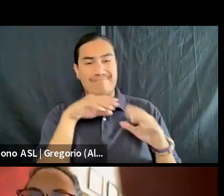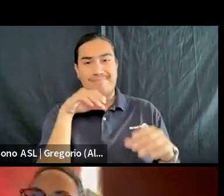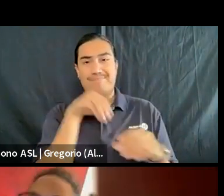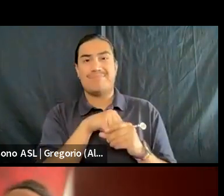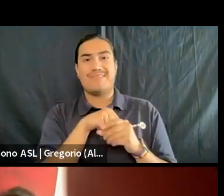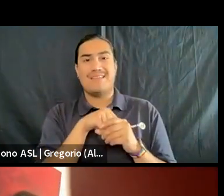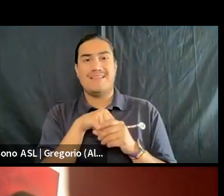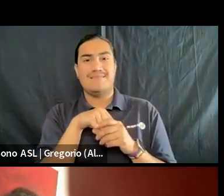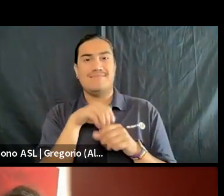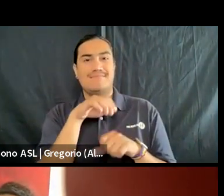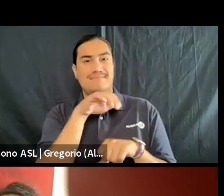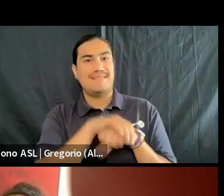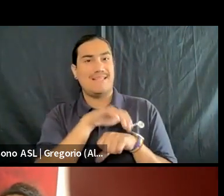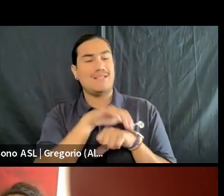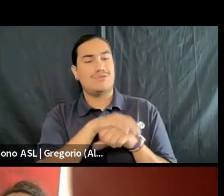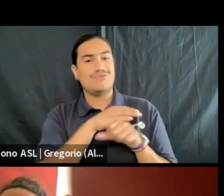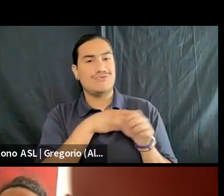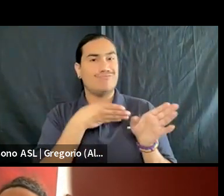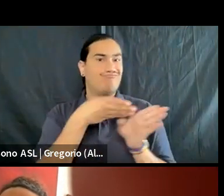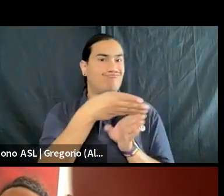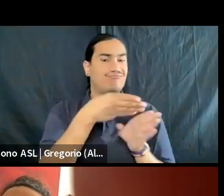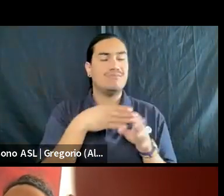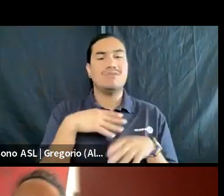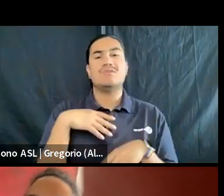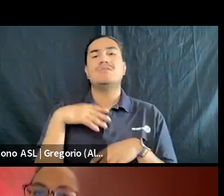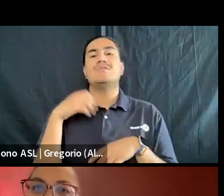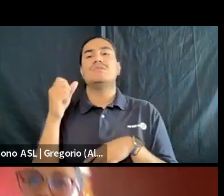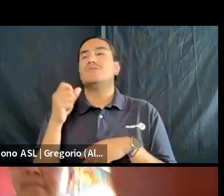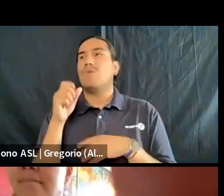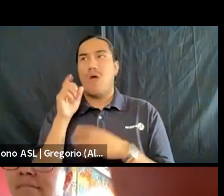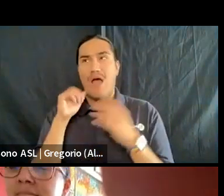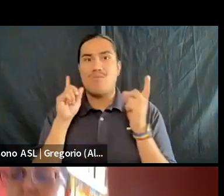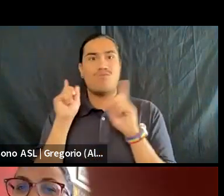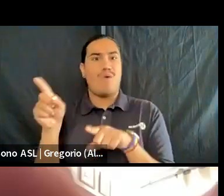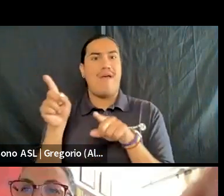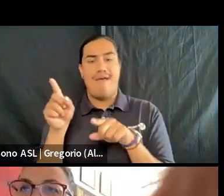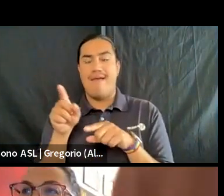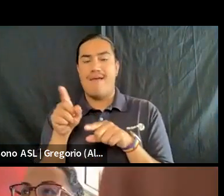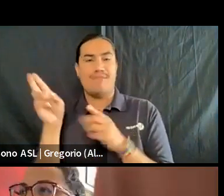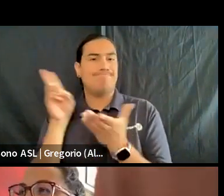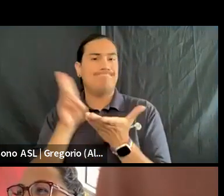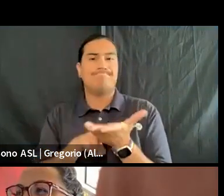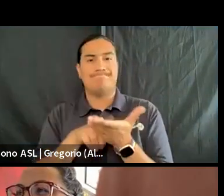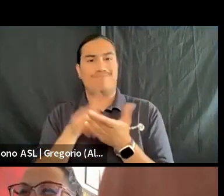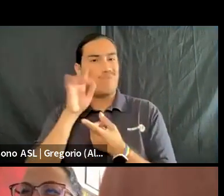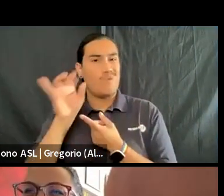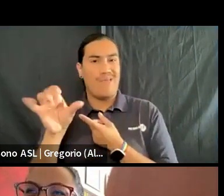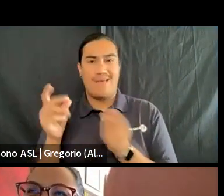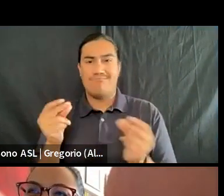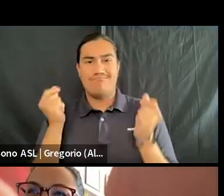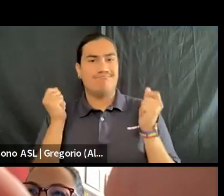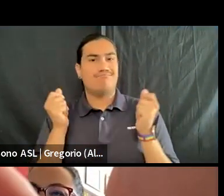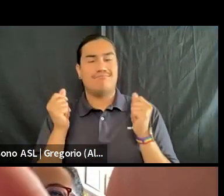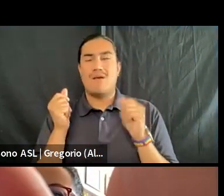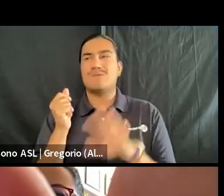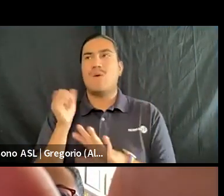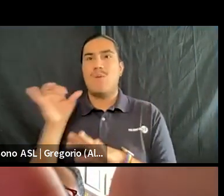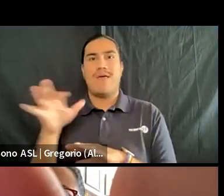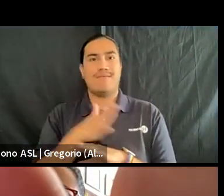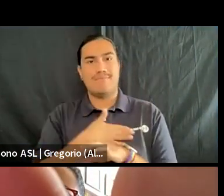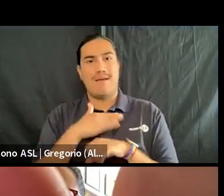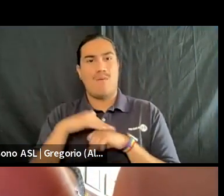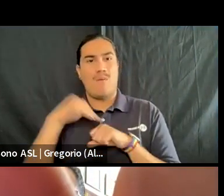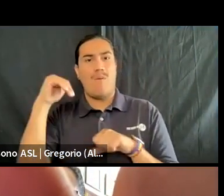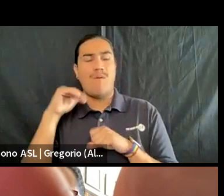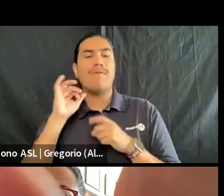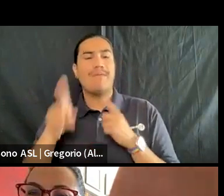in English. And I said, so I went and signed up immediately. I said, that's my call. And that's when